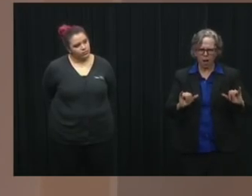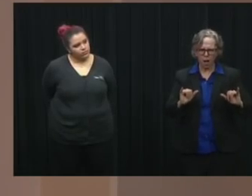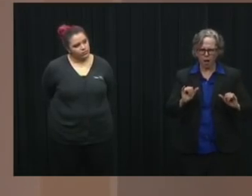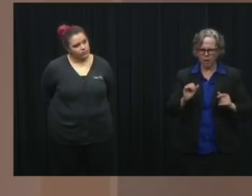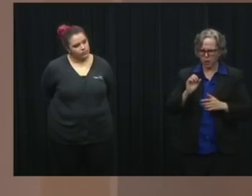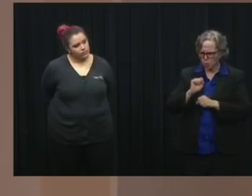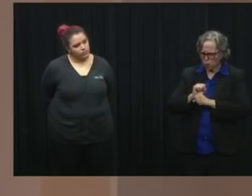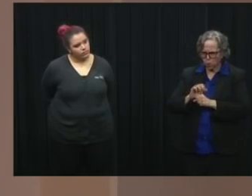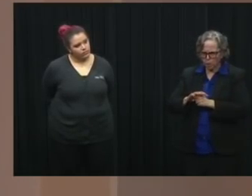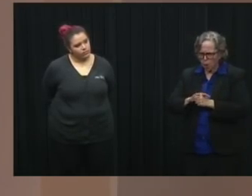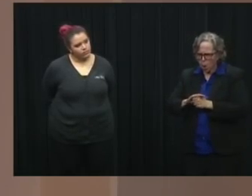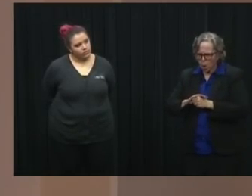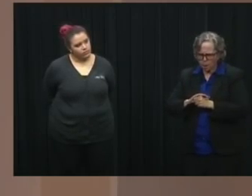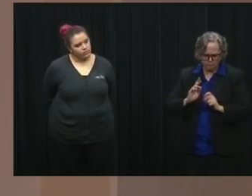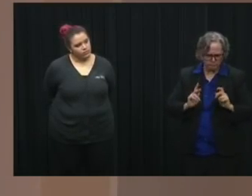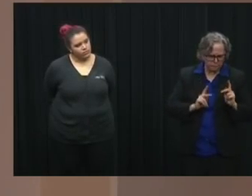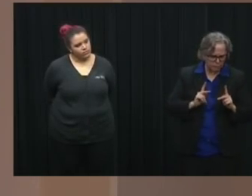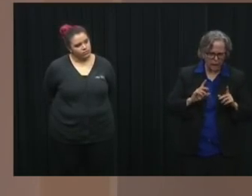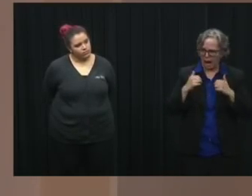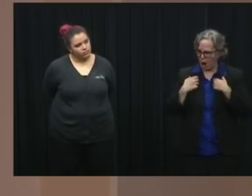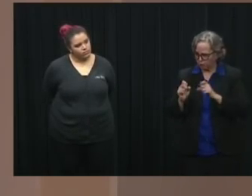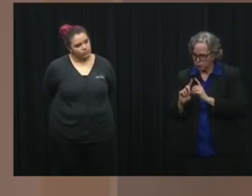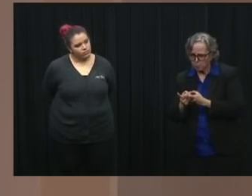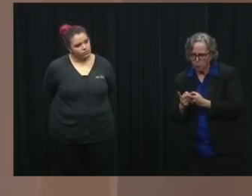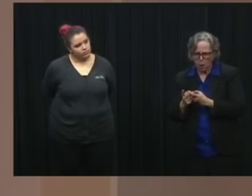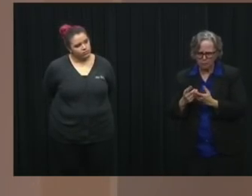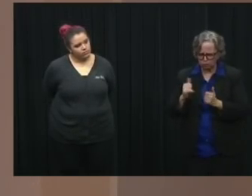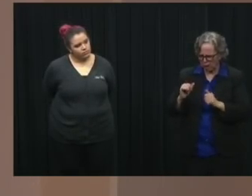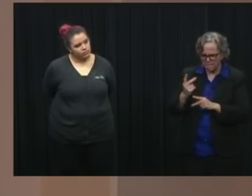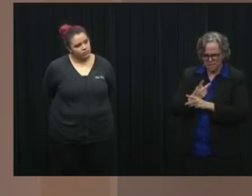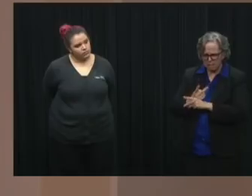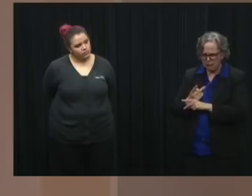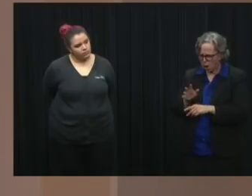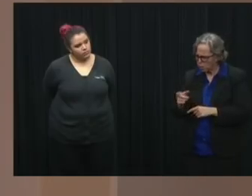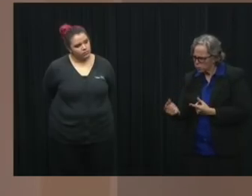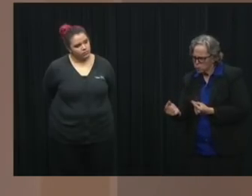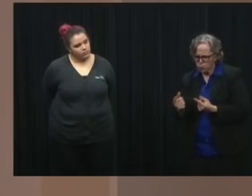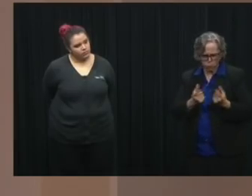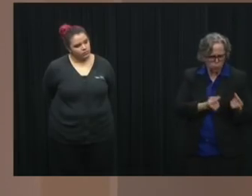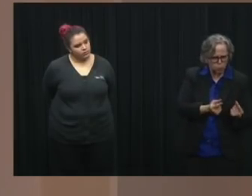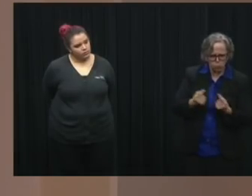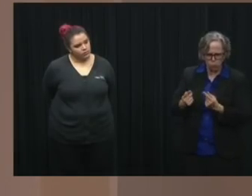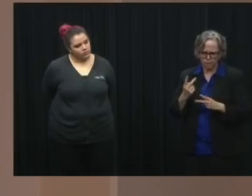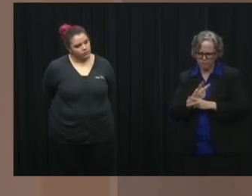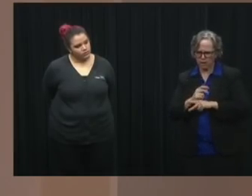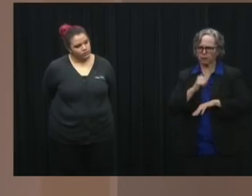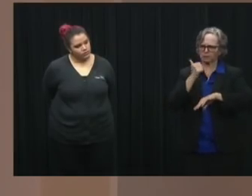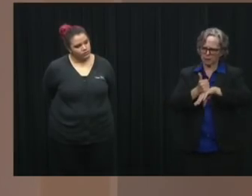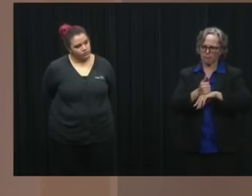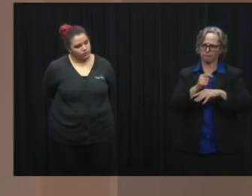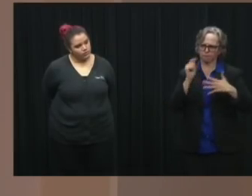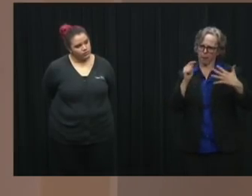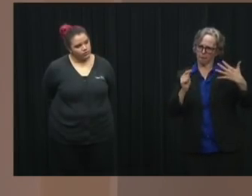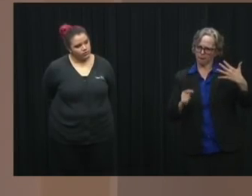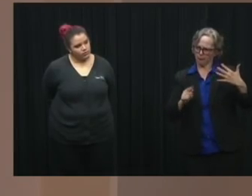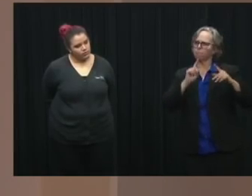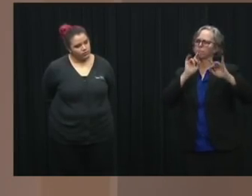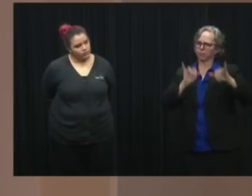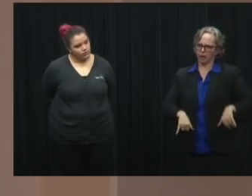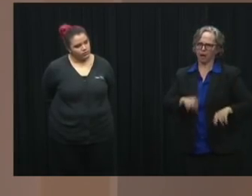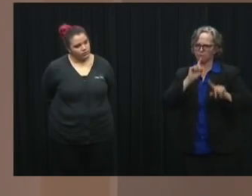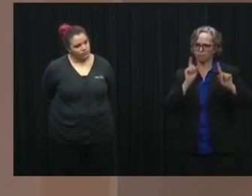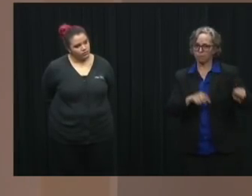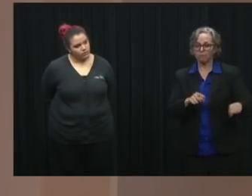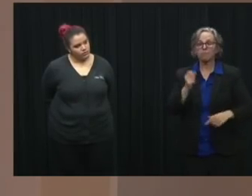try to get the enforcement right. The one thing that's in our order that I haven't seen in any other state's